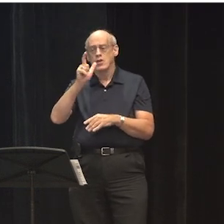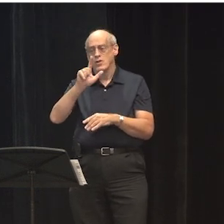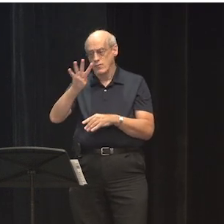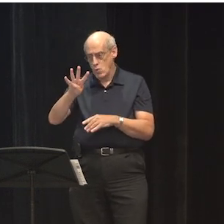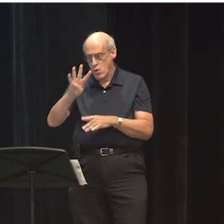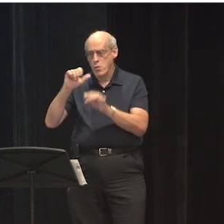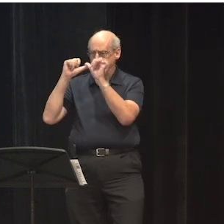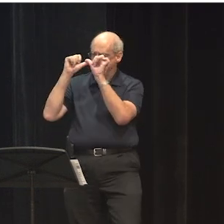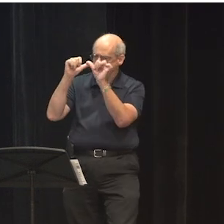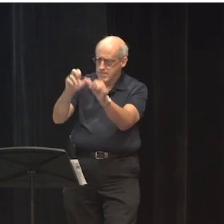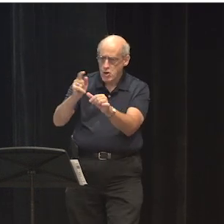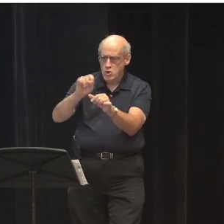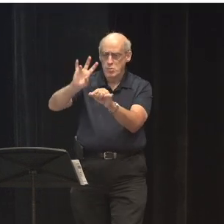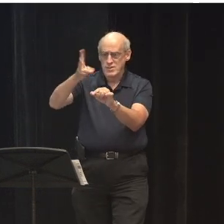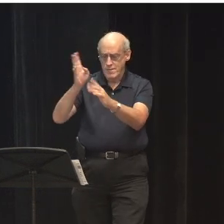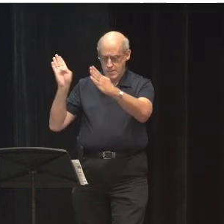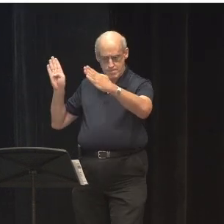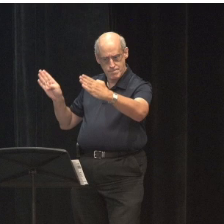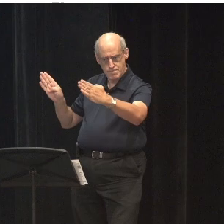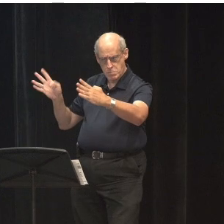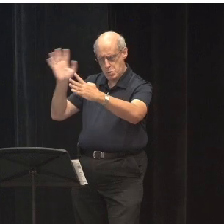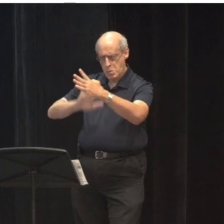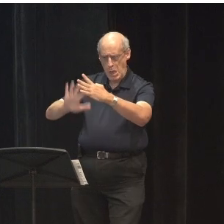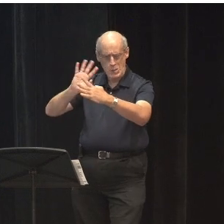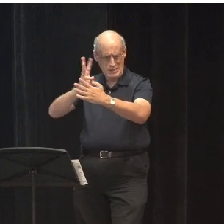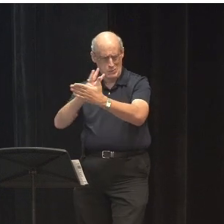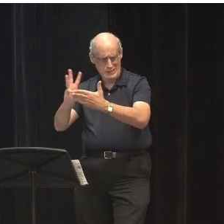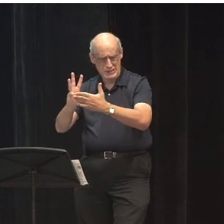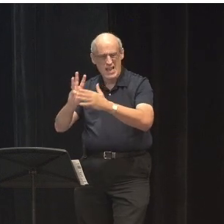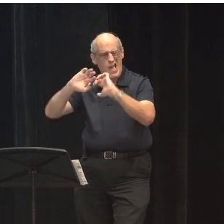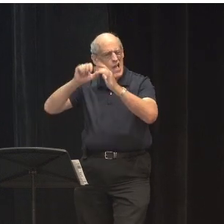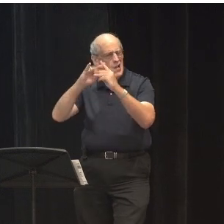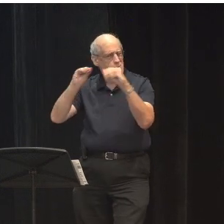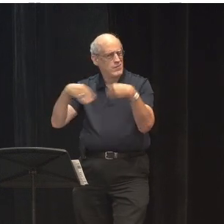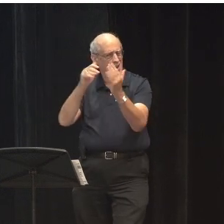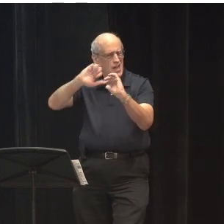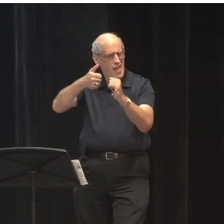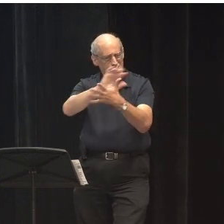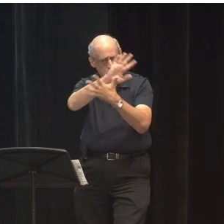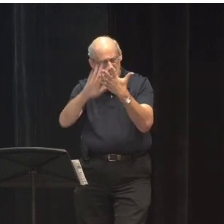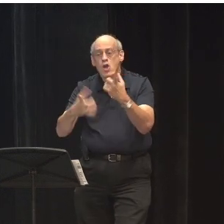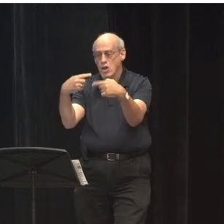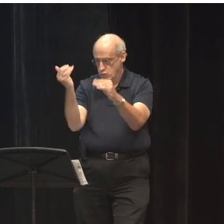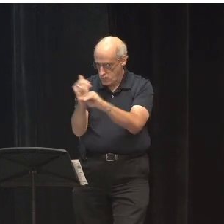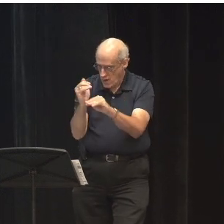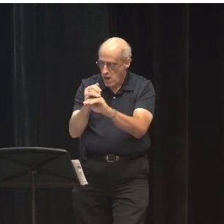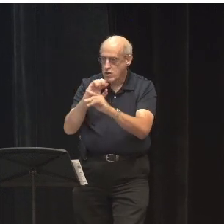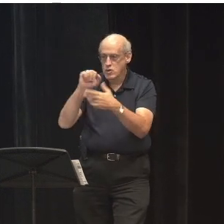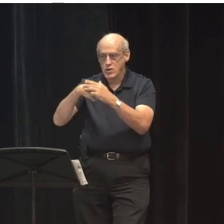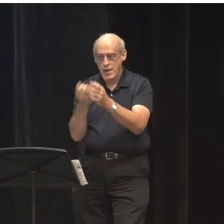and it continues through October 7. So there are several ways to comment. One is by being here tonight. You can